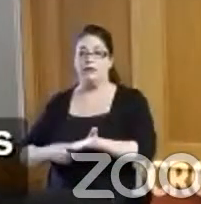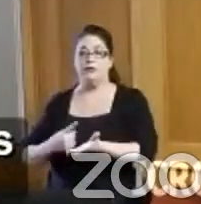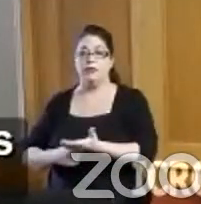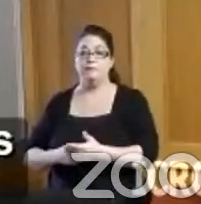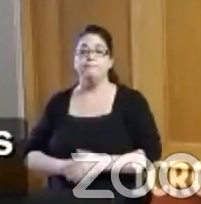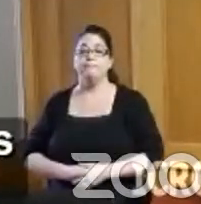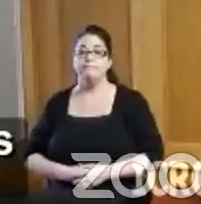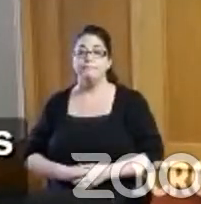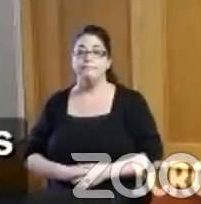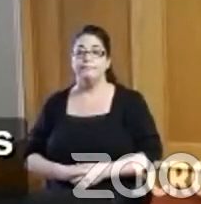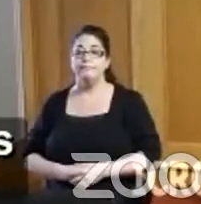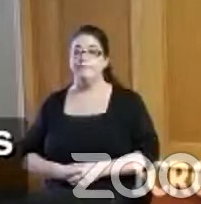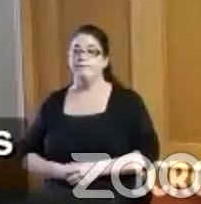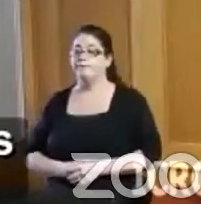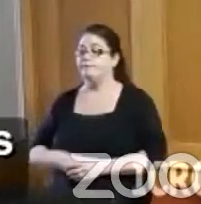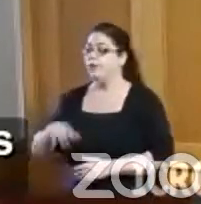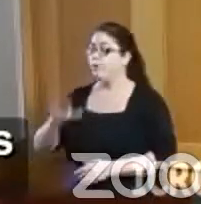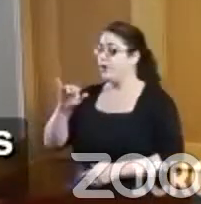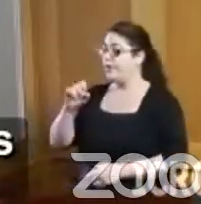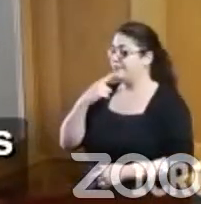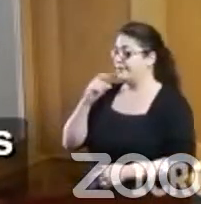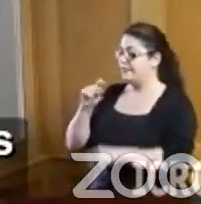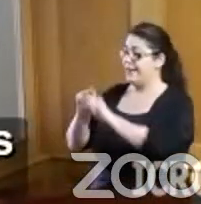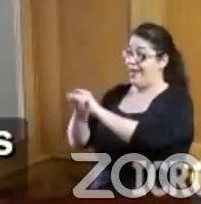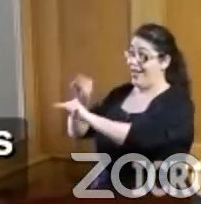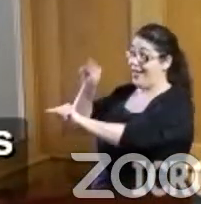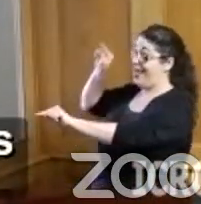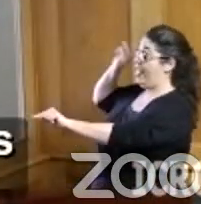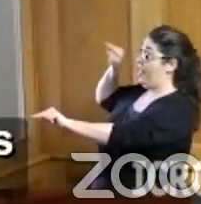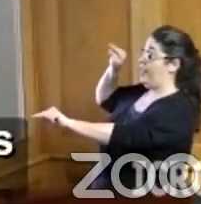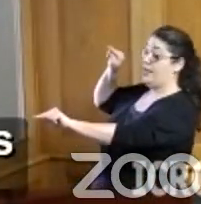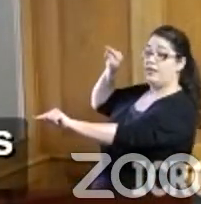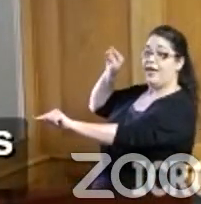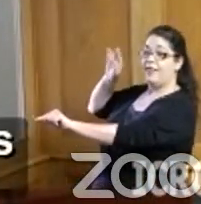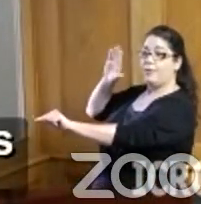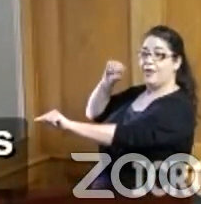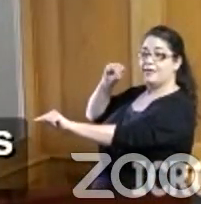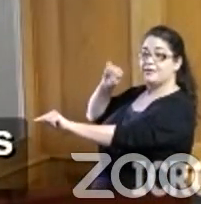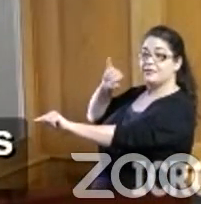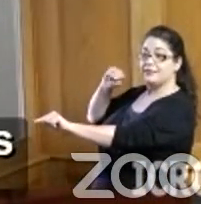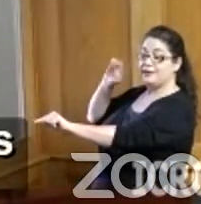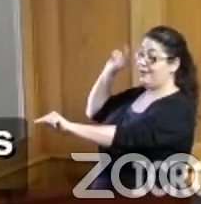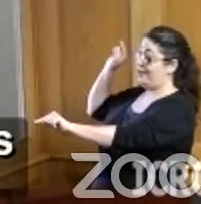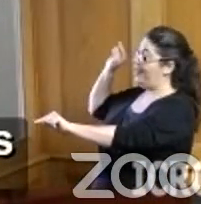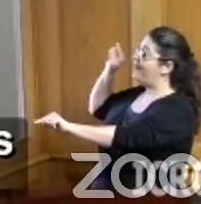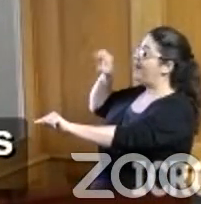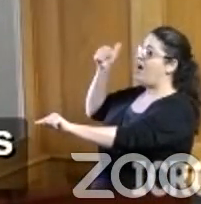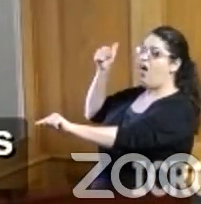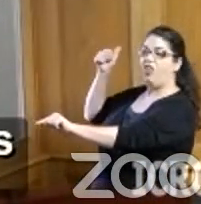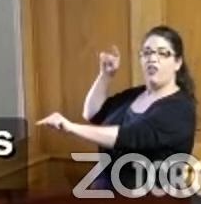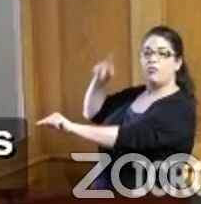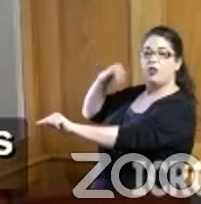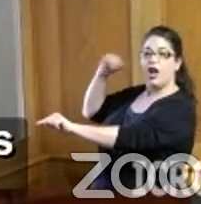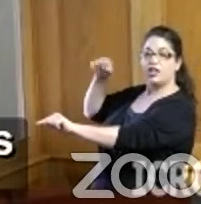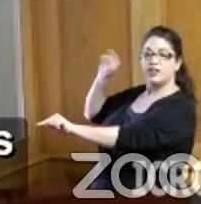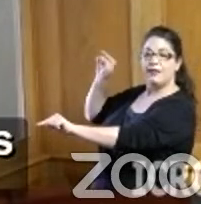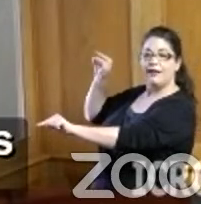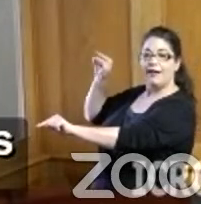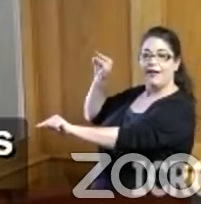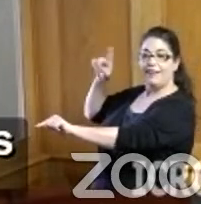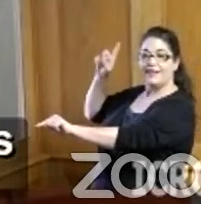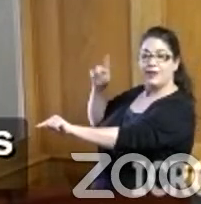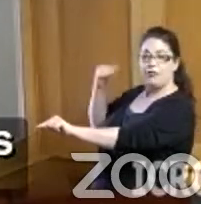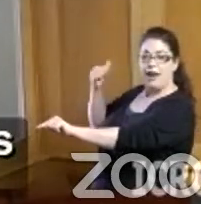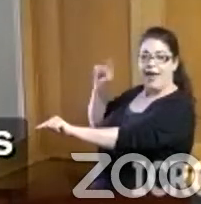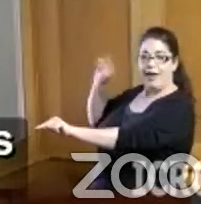this is the furthest point upstream yeah. in the, mm-hmm. the UMCI basin. That other project, the Stonebridge project, that mm-hmm. is being designed right